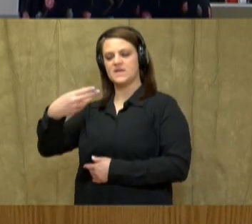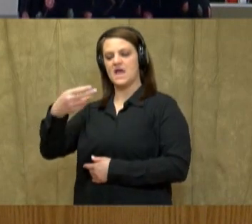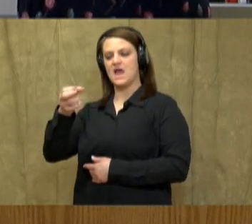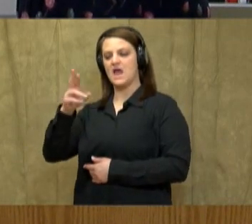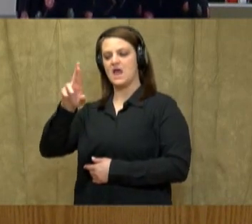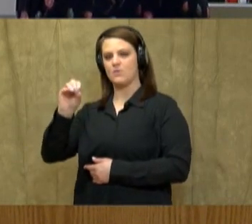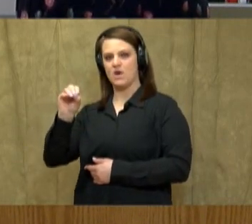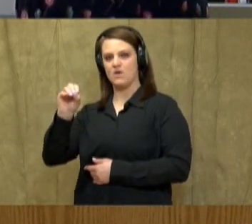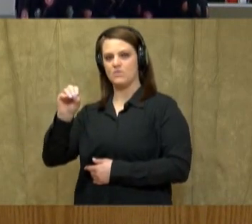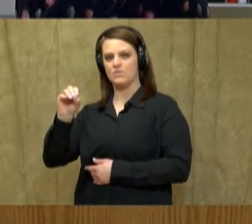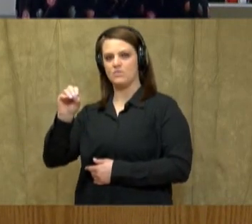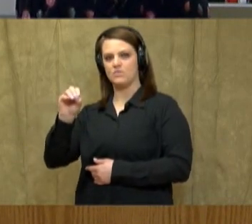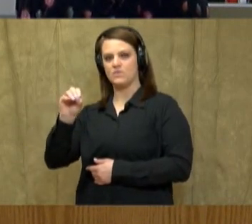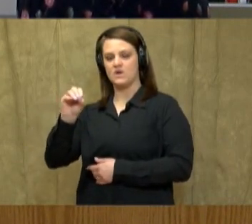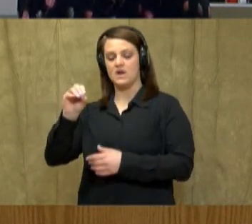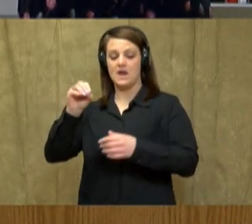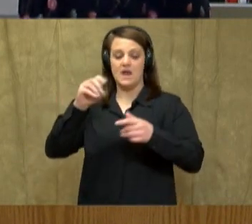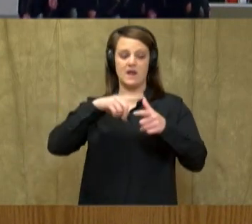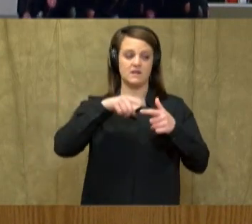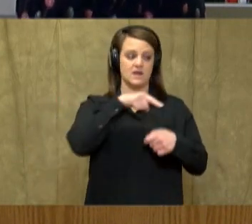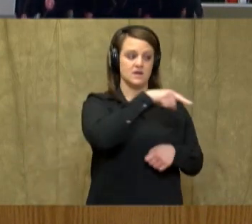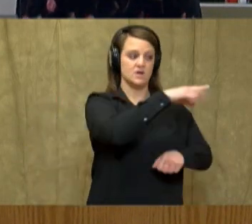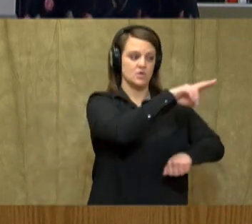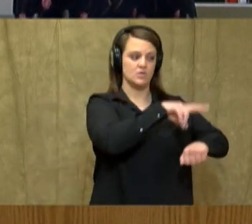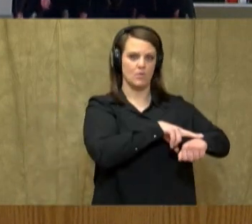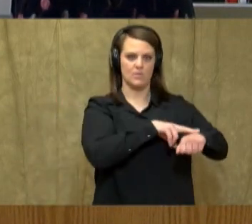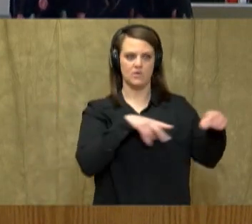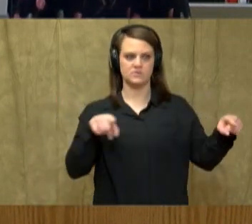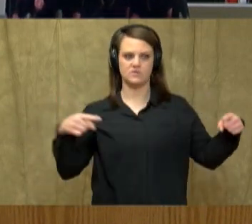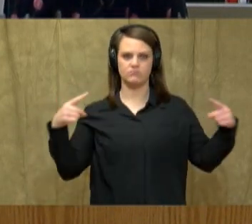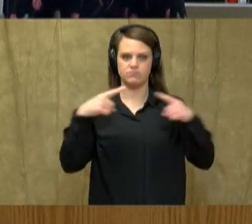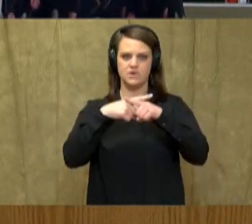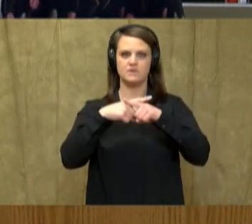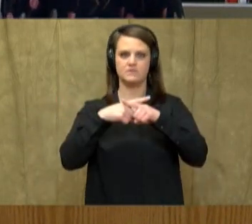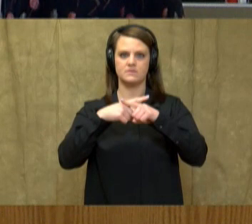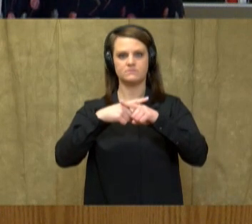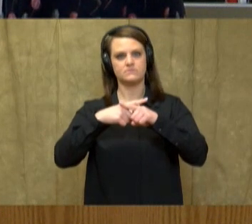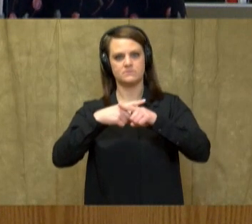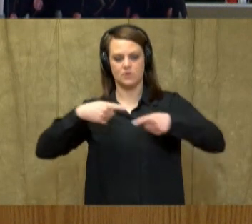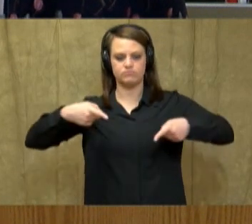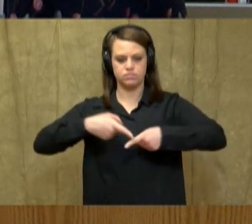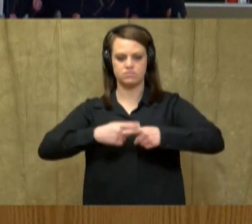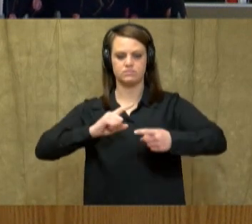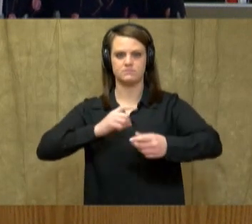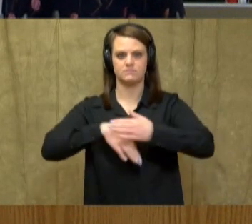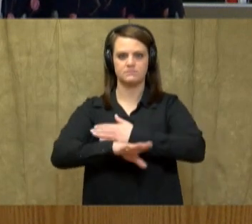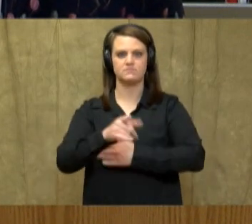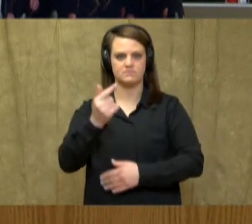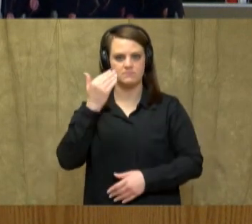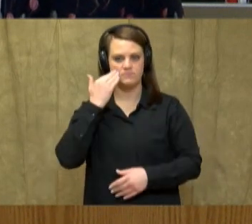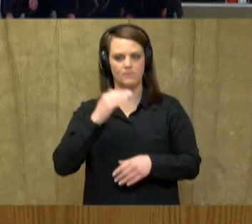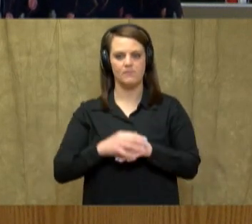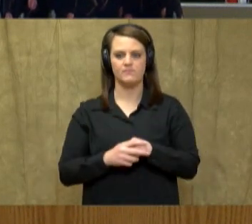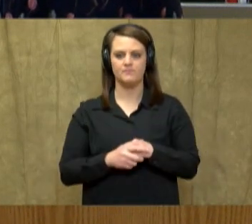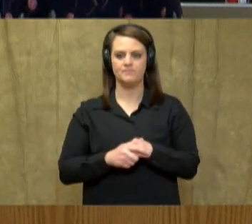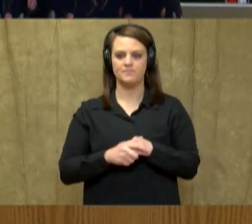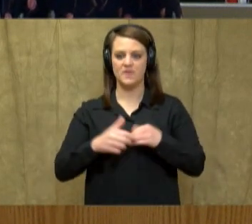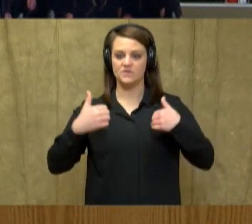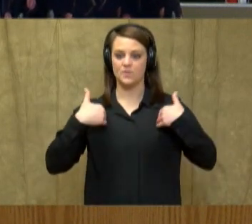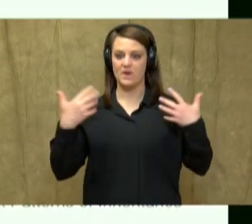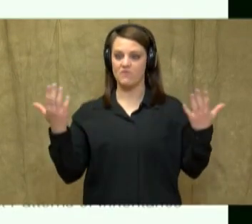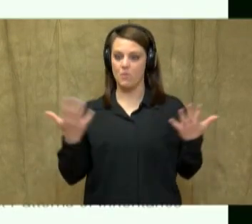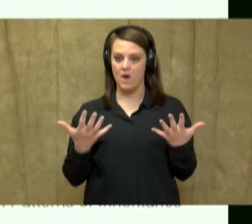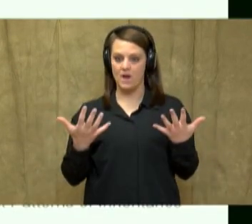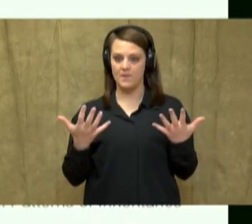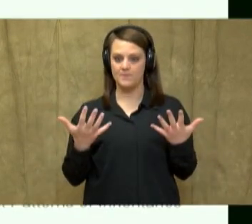is crossed with a normal male. And when we fill in our Punnett square, we have either X, so